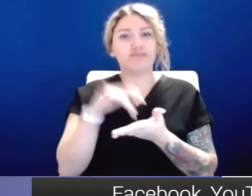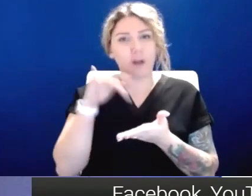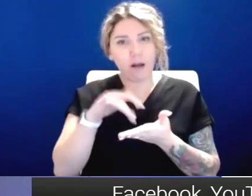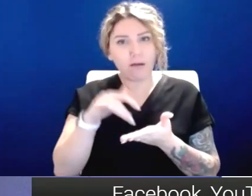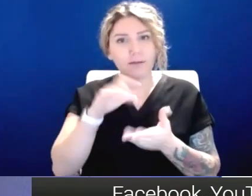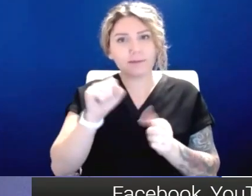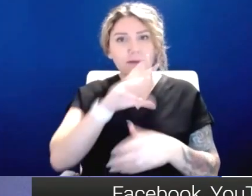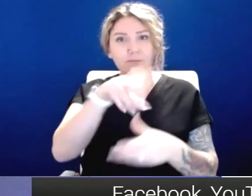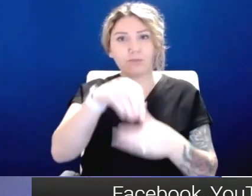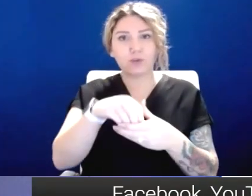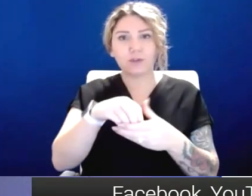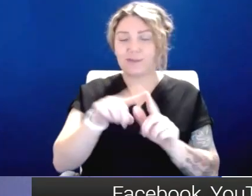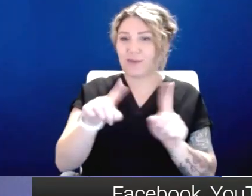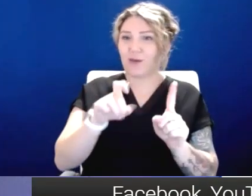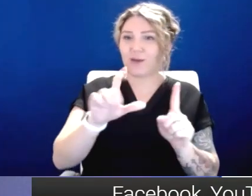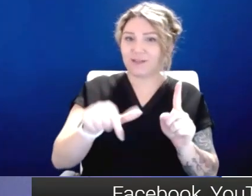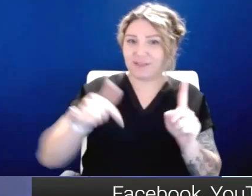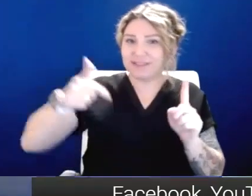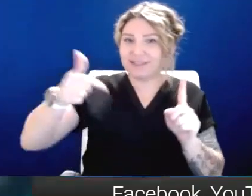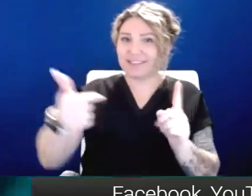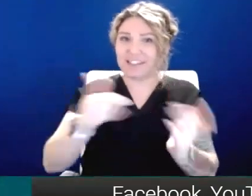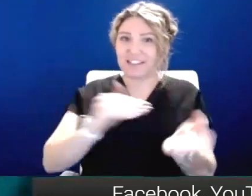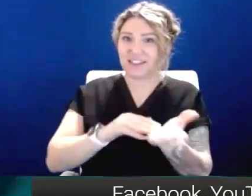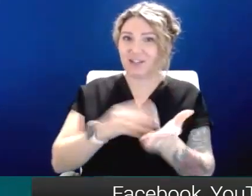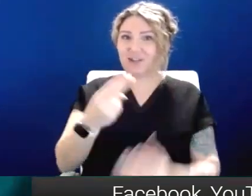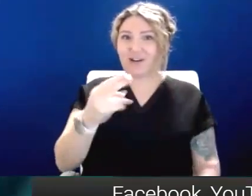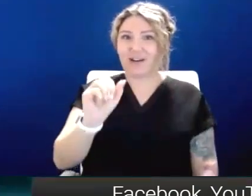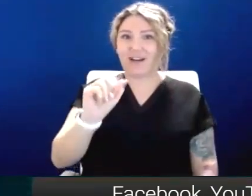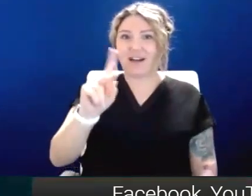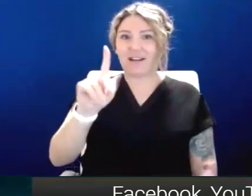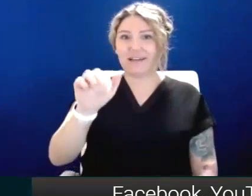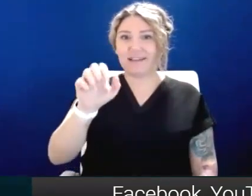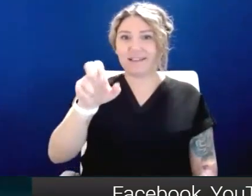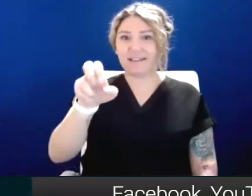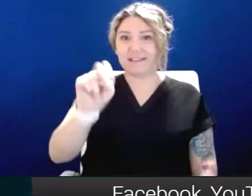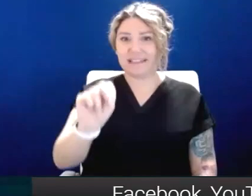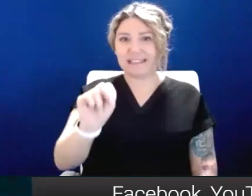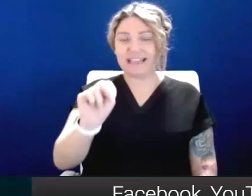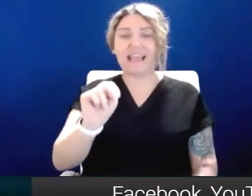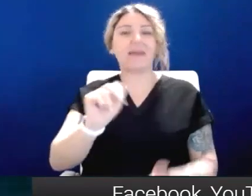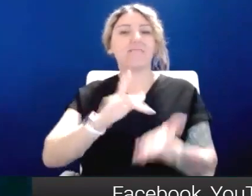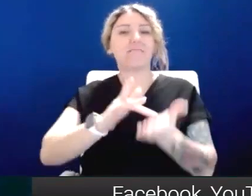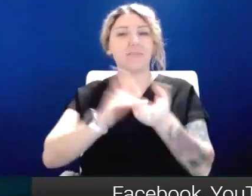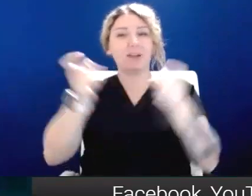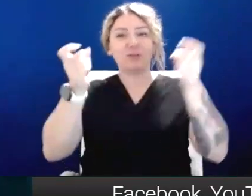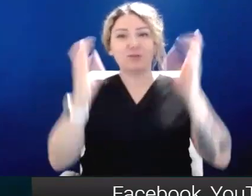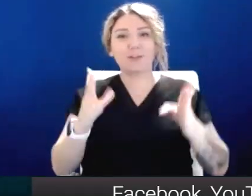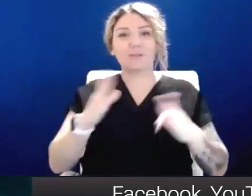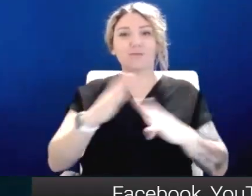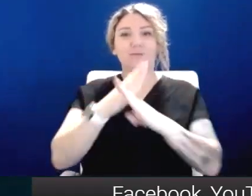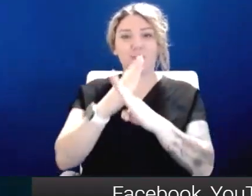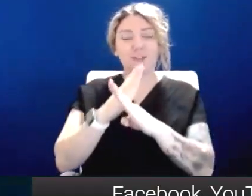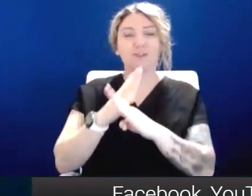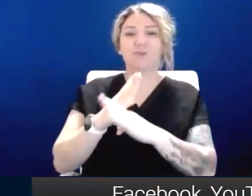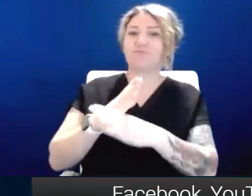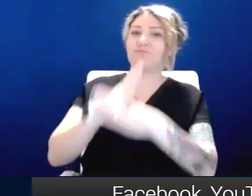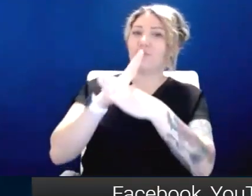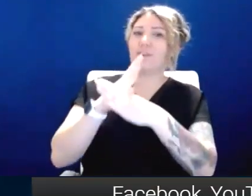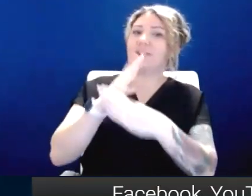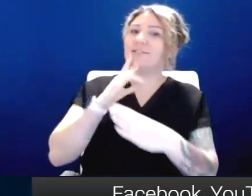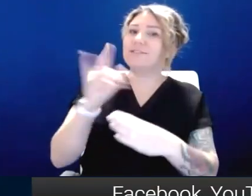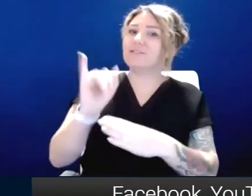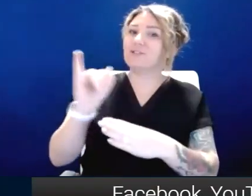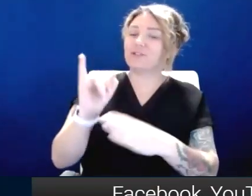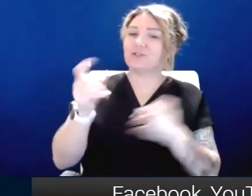But I do want to turn over now to Dr. Dana Hawkinson. He's our Medical Director of Infection Prevention and Control with our COVID count. Good morning to you. Yeah, hi. Hi. How's it